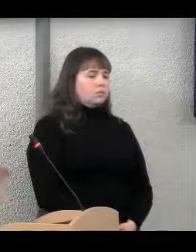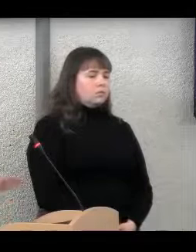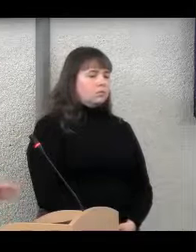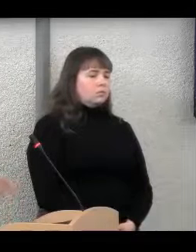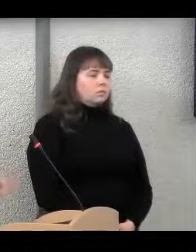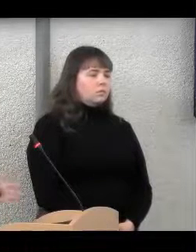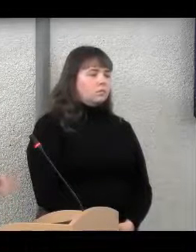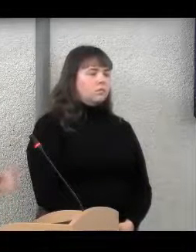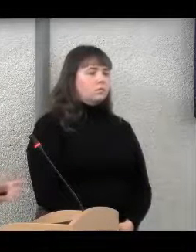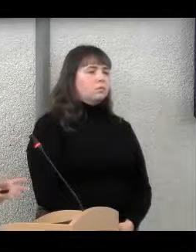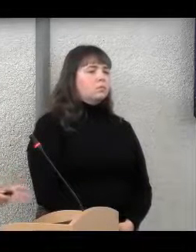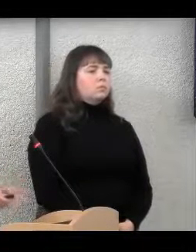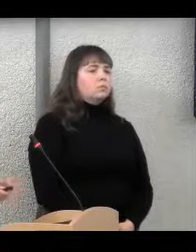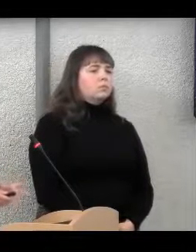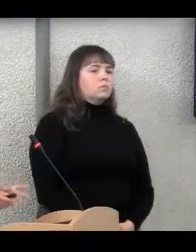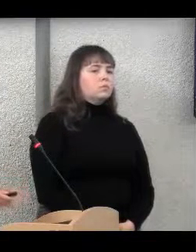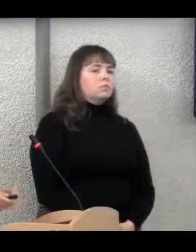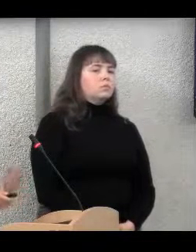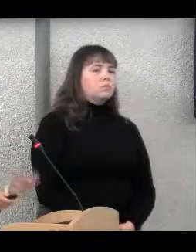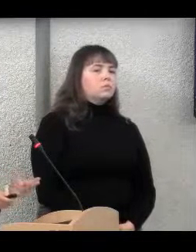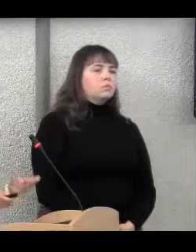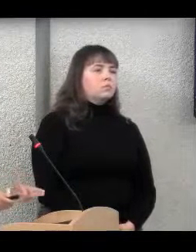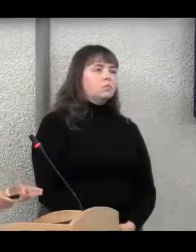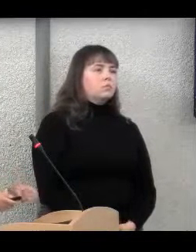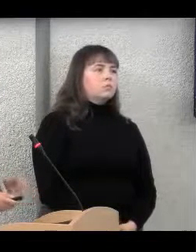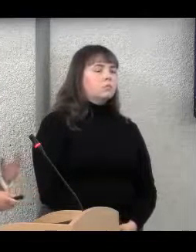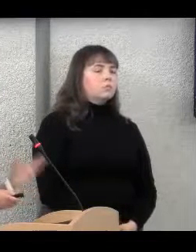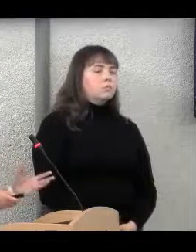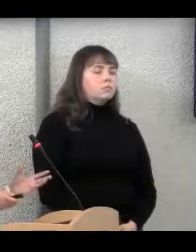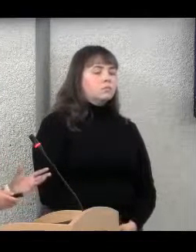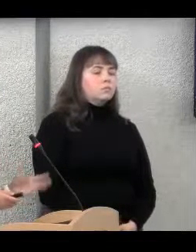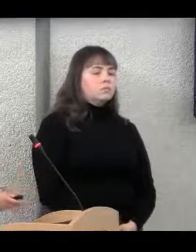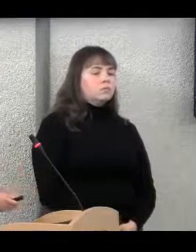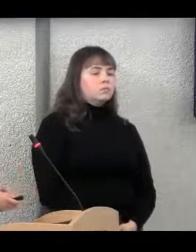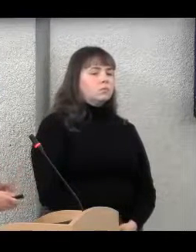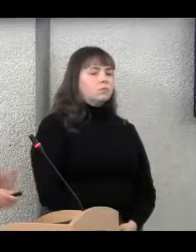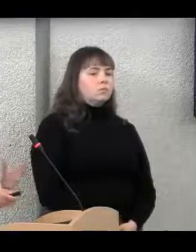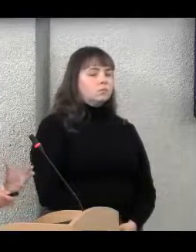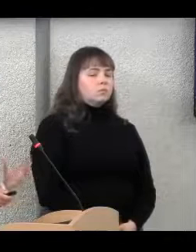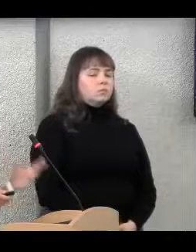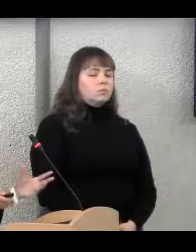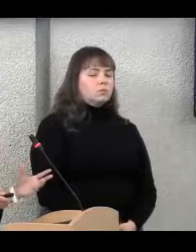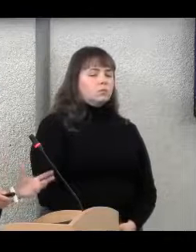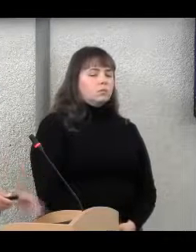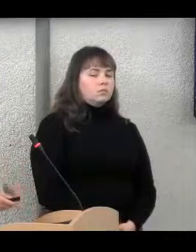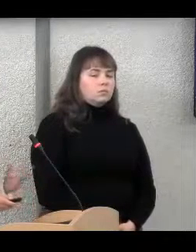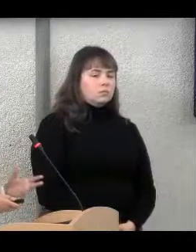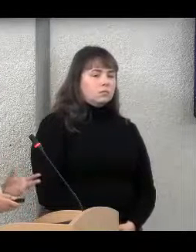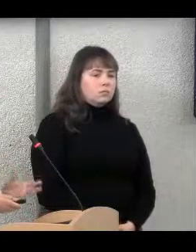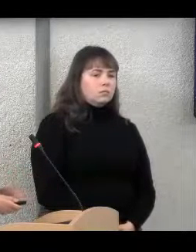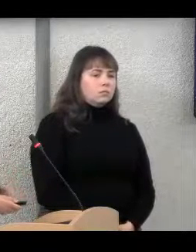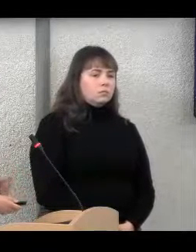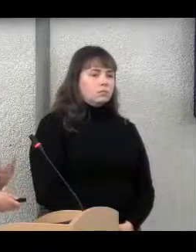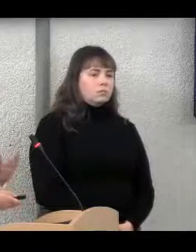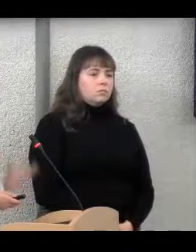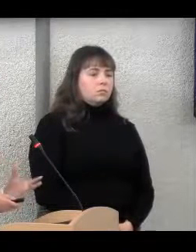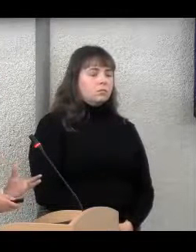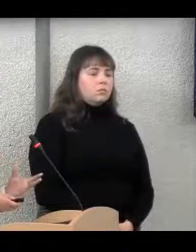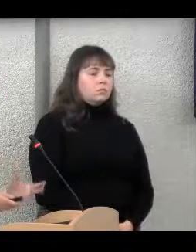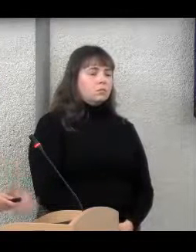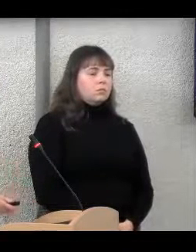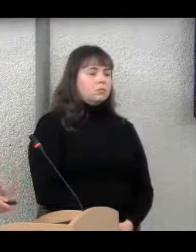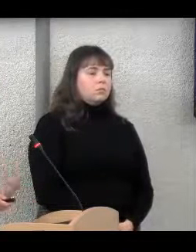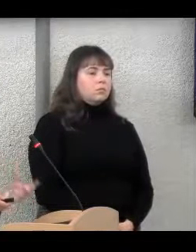that throughout the whole project, we're going to focus on the three main directions or in a way processes. So one is the